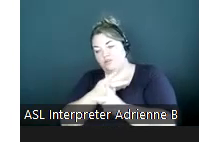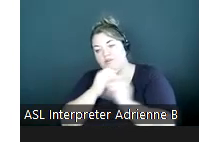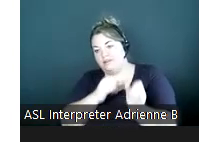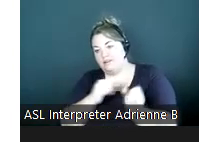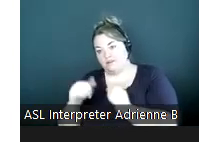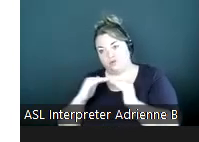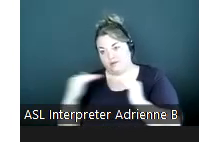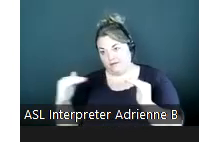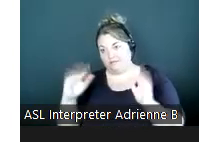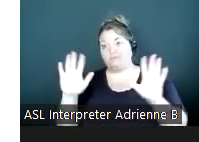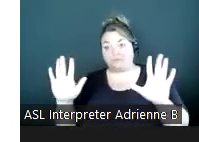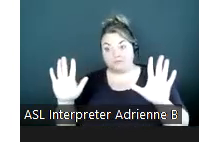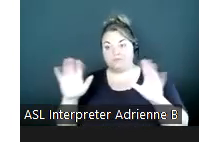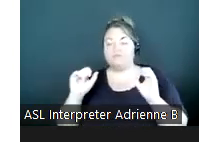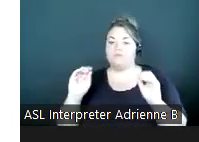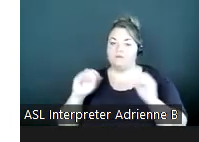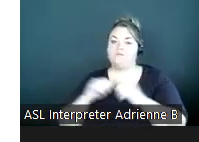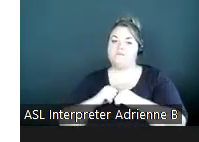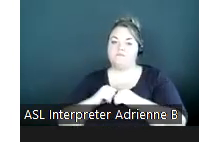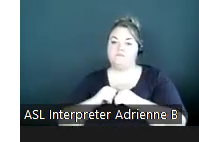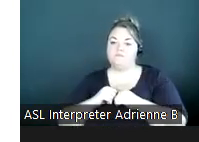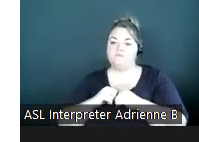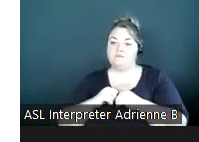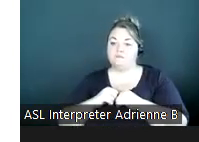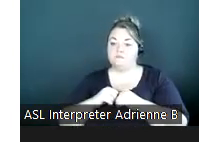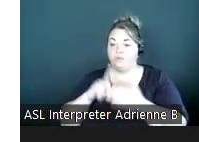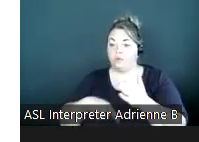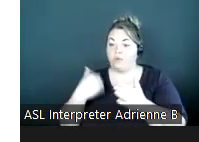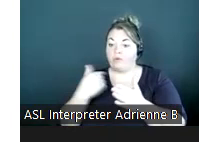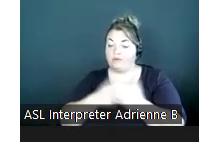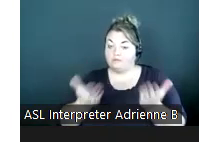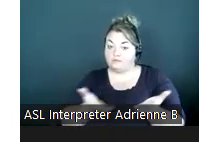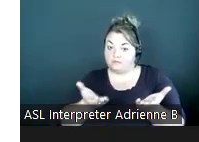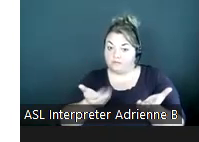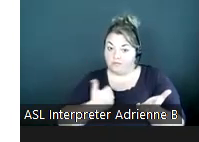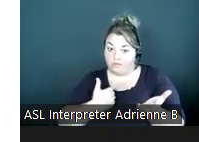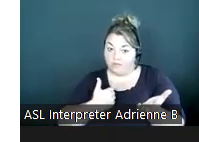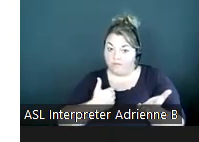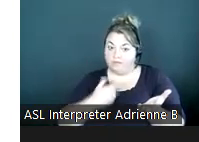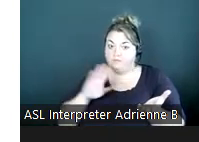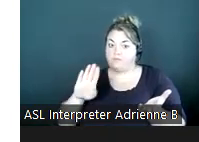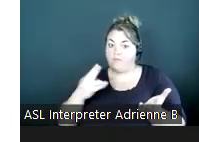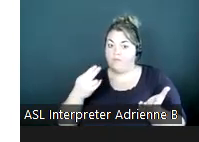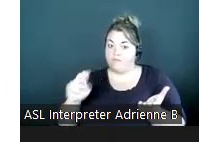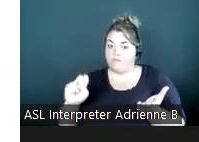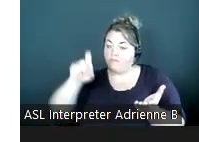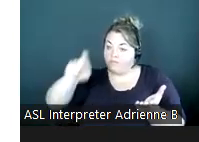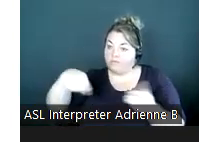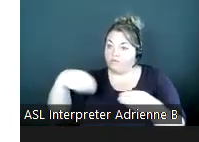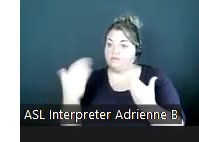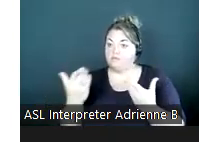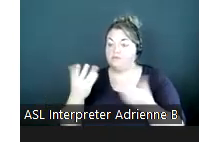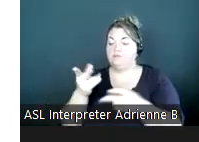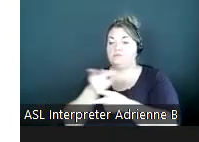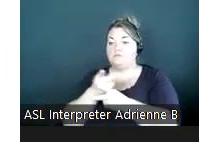individual level. So what we have here is that BHA must provide clinical